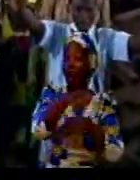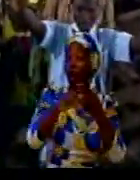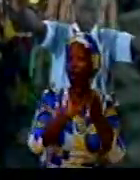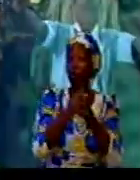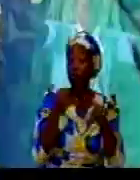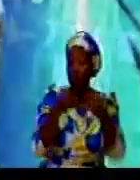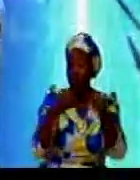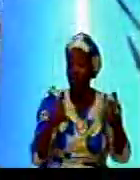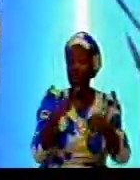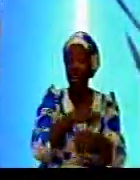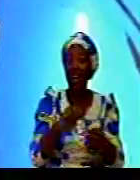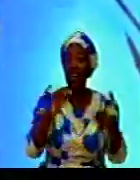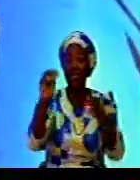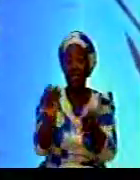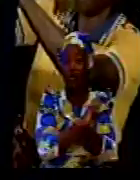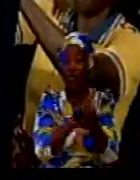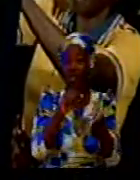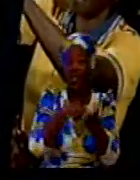is broken.